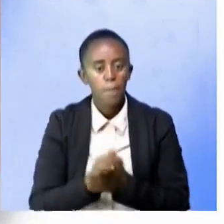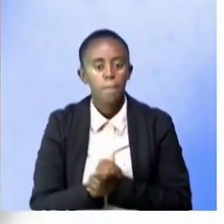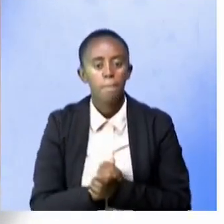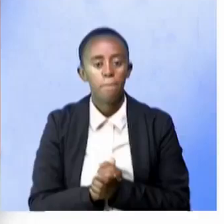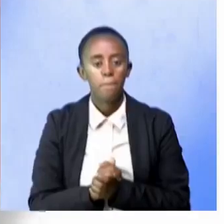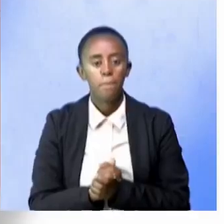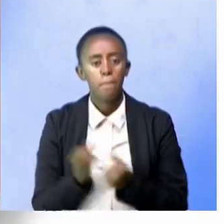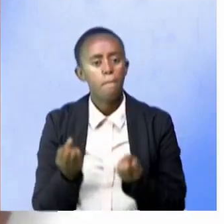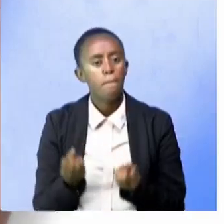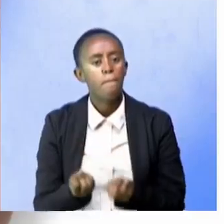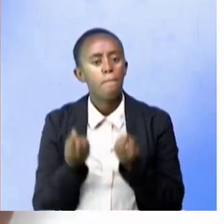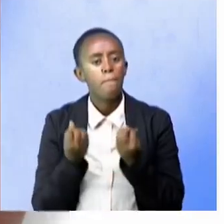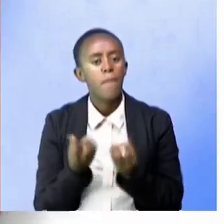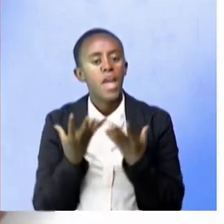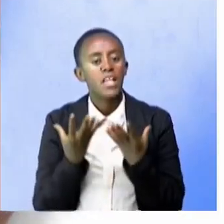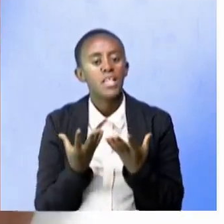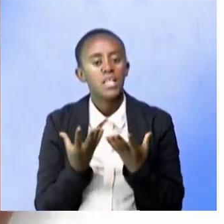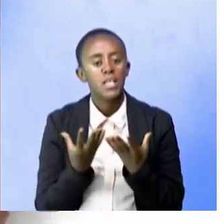many,